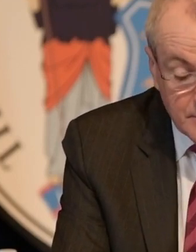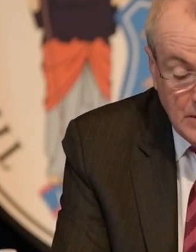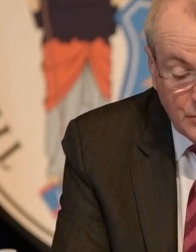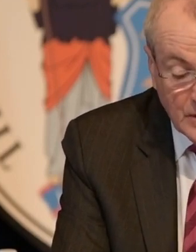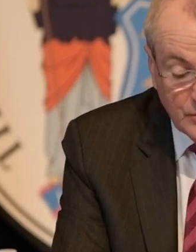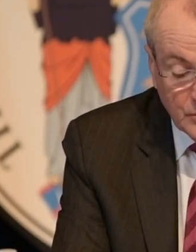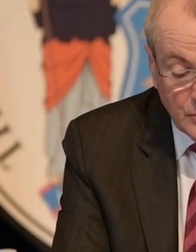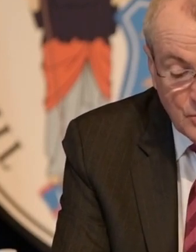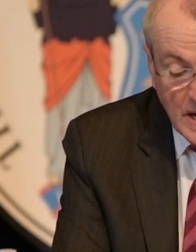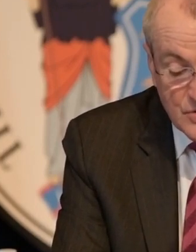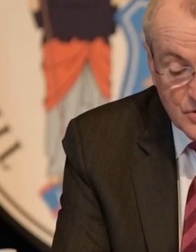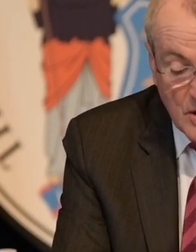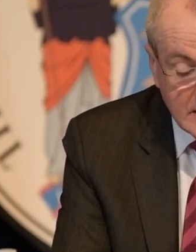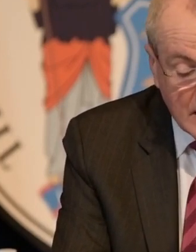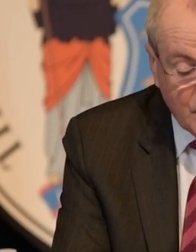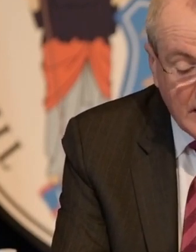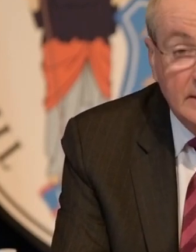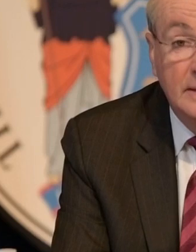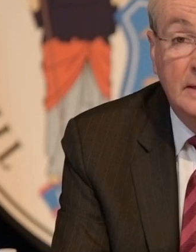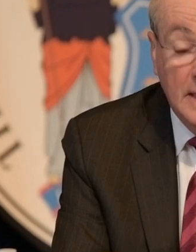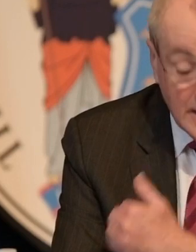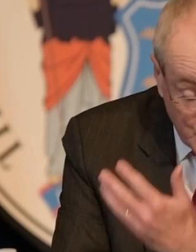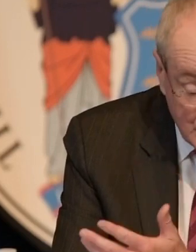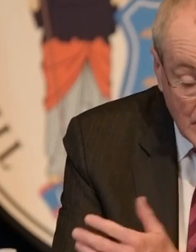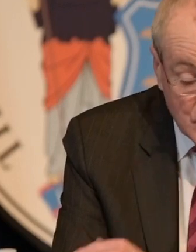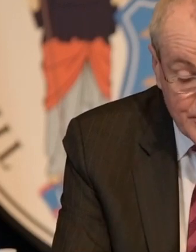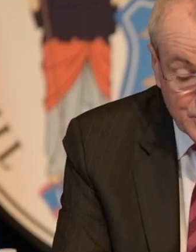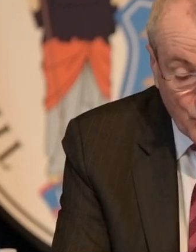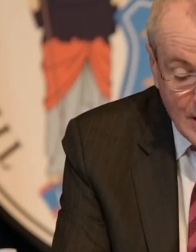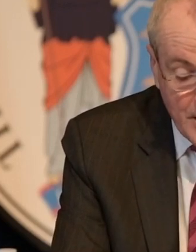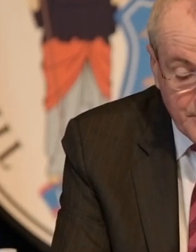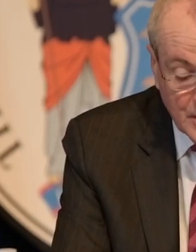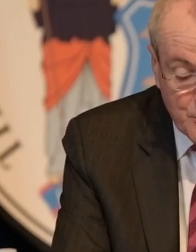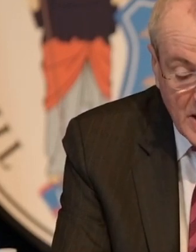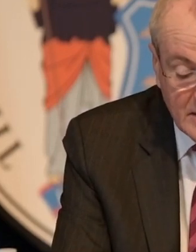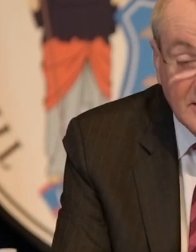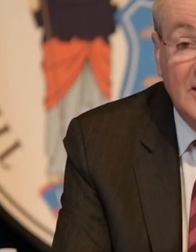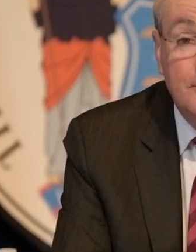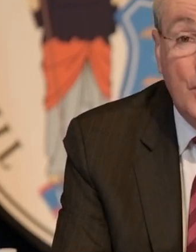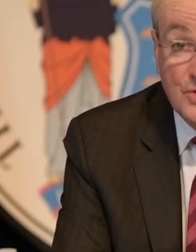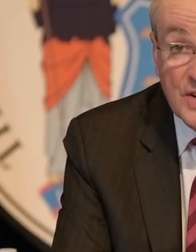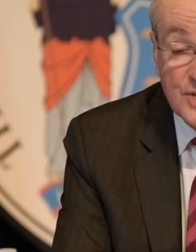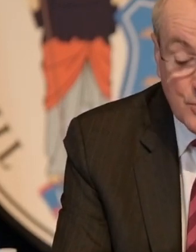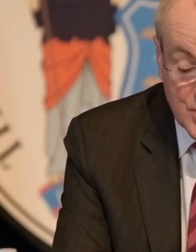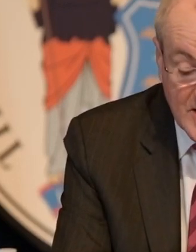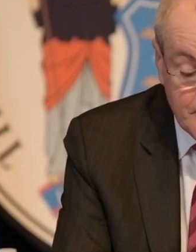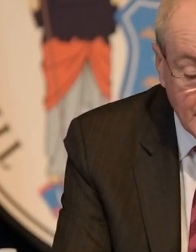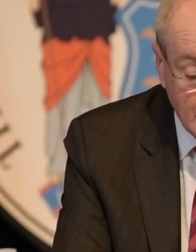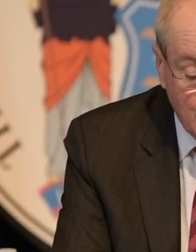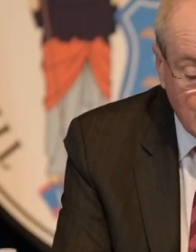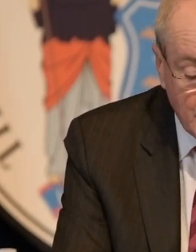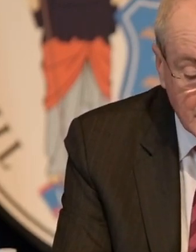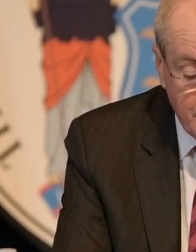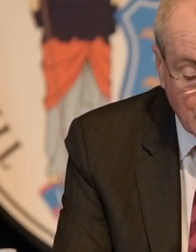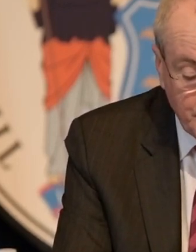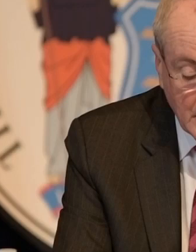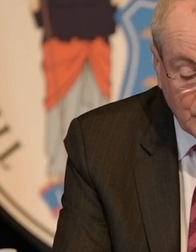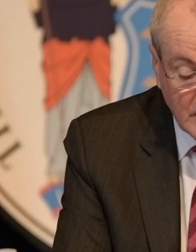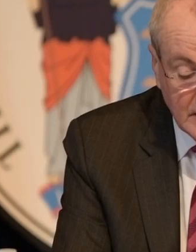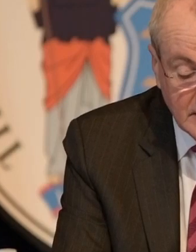it means that as new cases are identified and as we take steps to ramp up and expand our testing regime, we will be in a